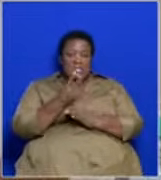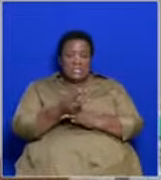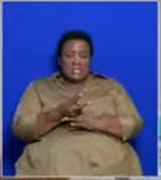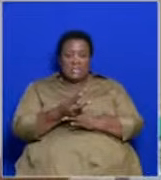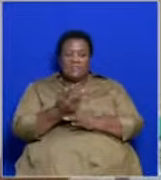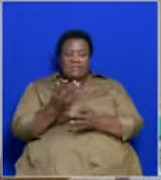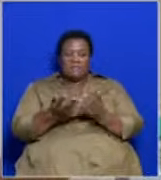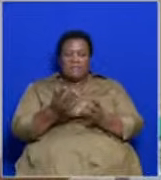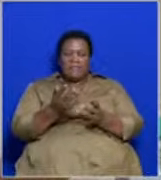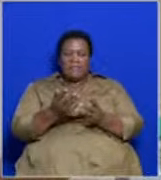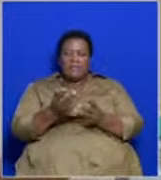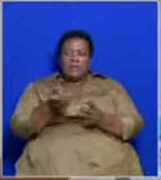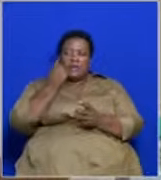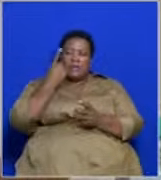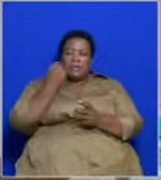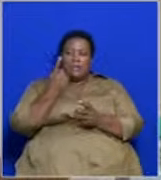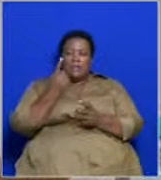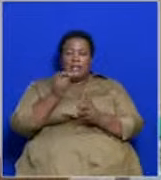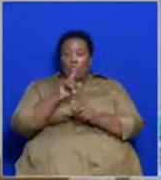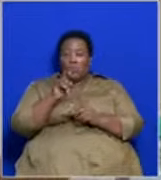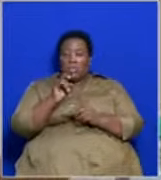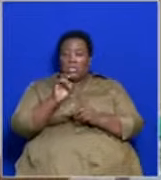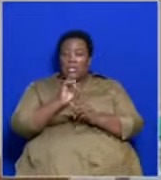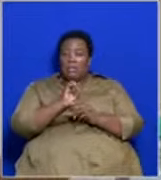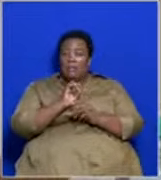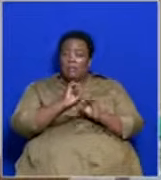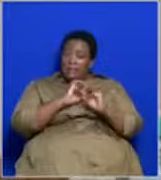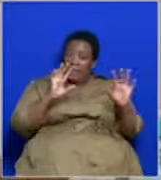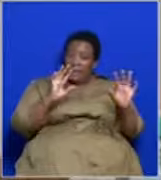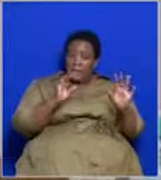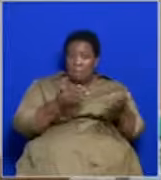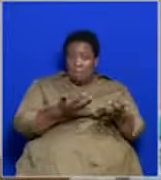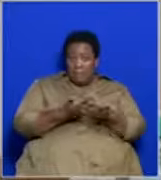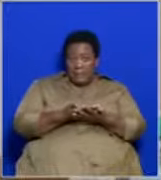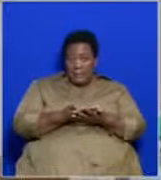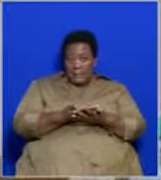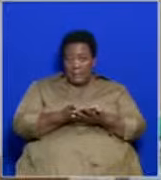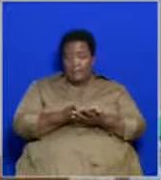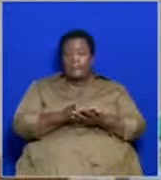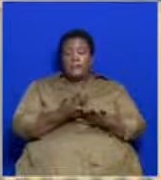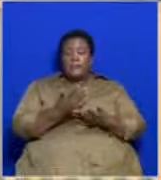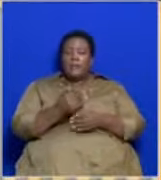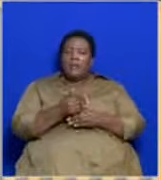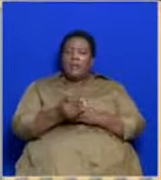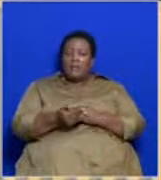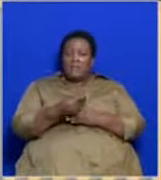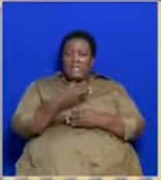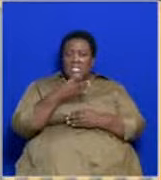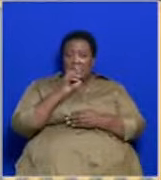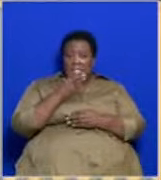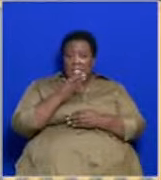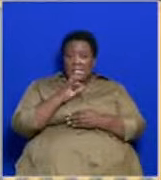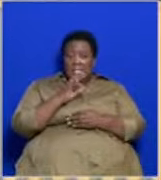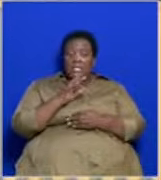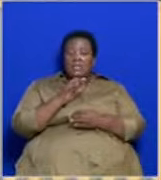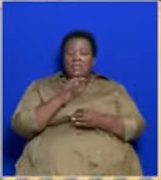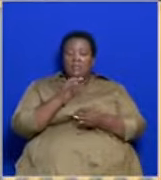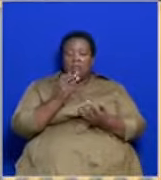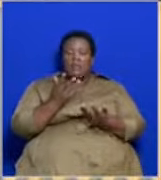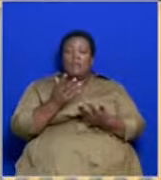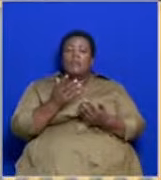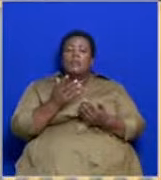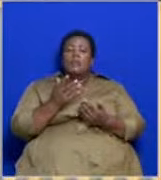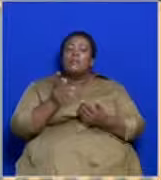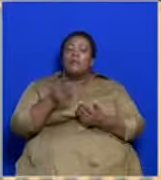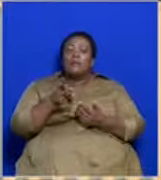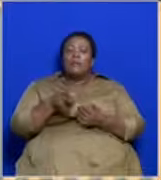understanding of the question posed to him. And after tea, we can then once again attempt to respond if he